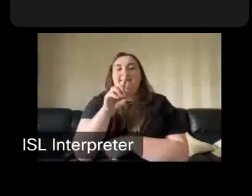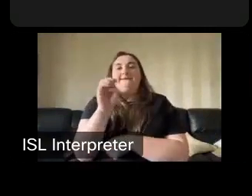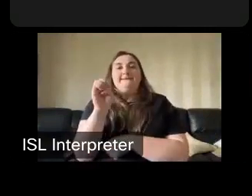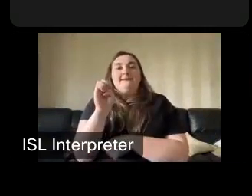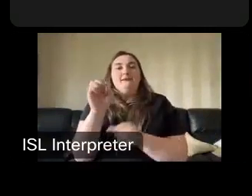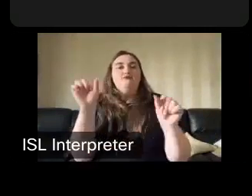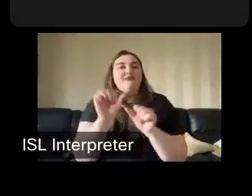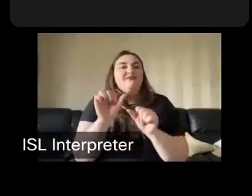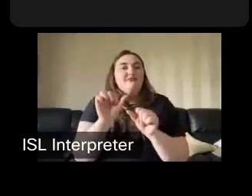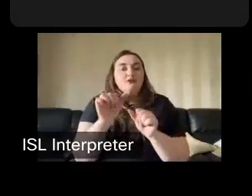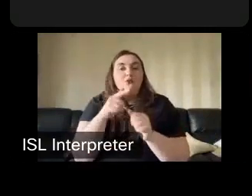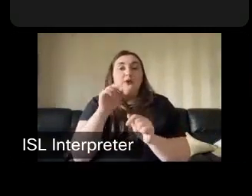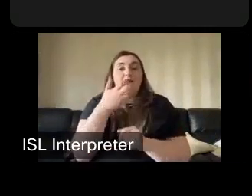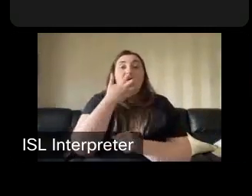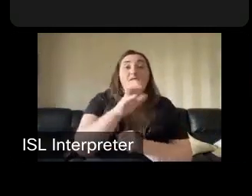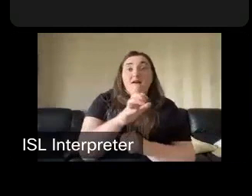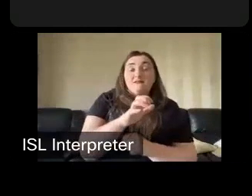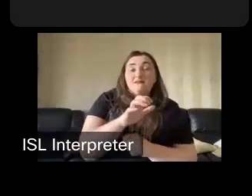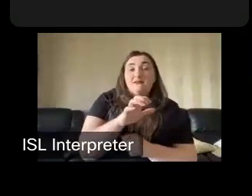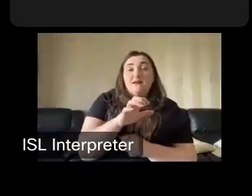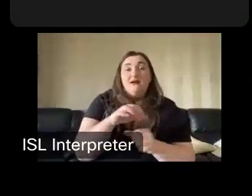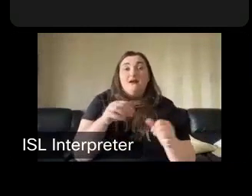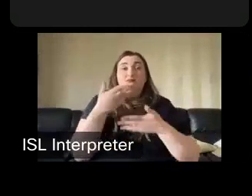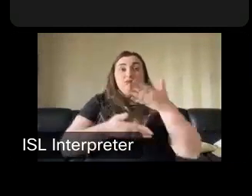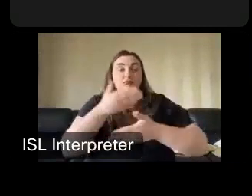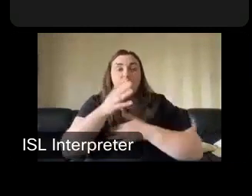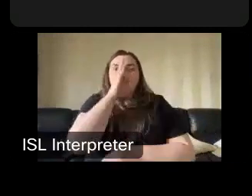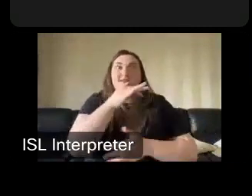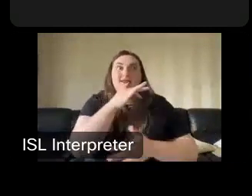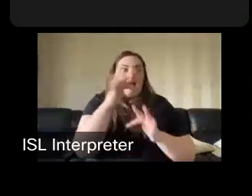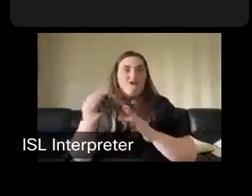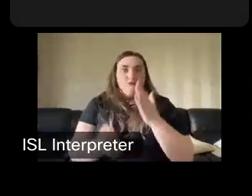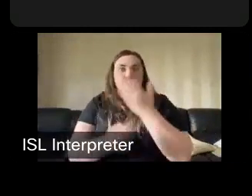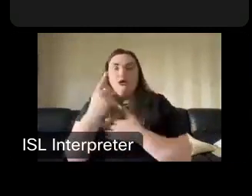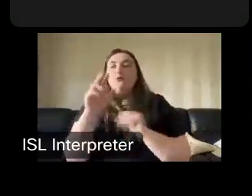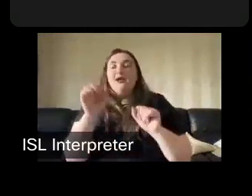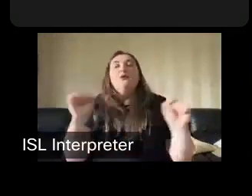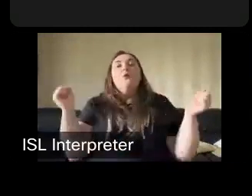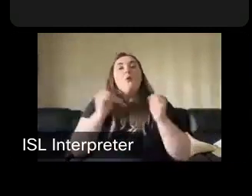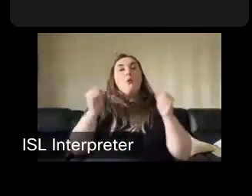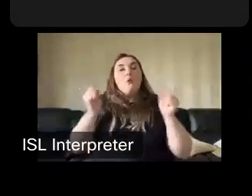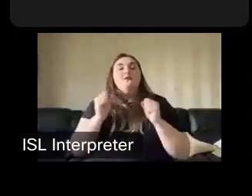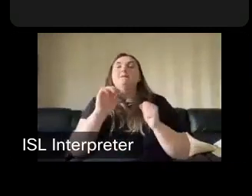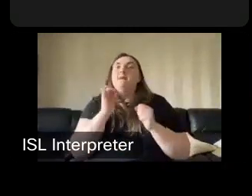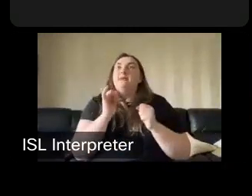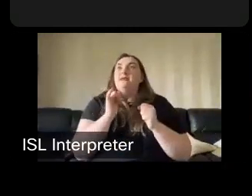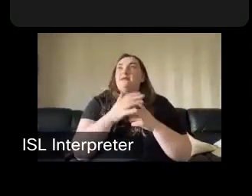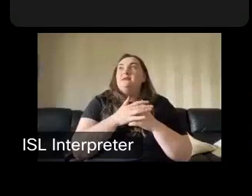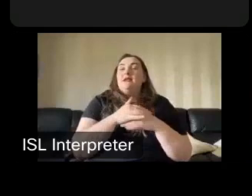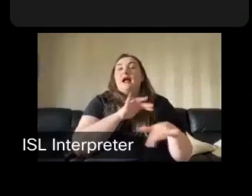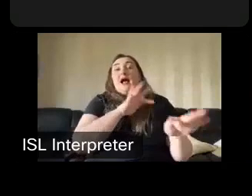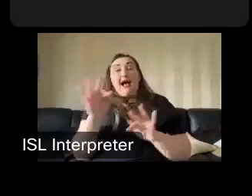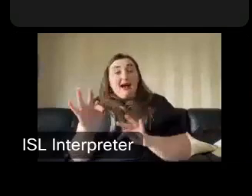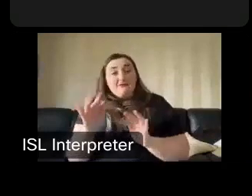what's known as a hot debrief, which is like, you know, straight away after something. You can have a cold debrief, which is maybe, you know, after the